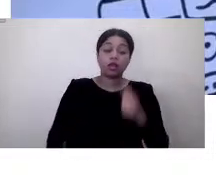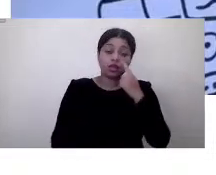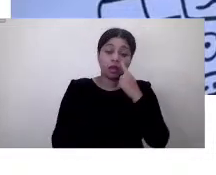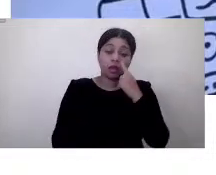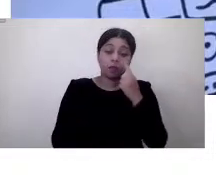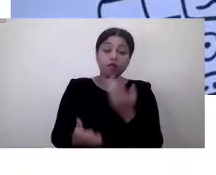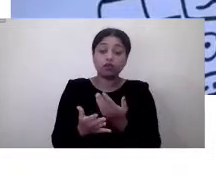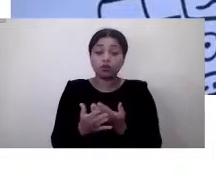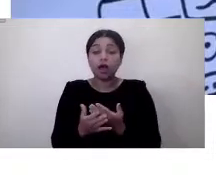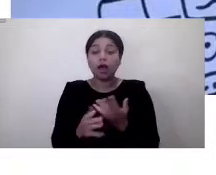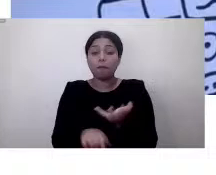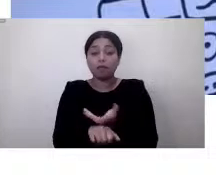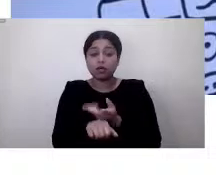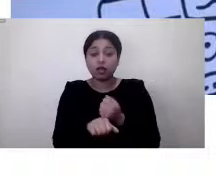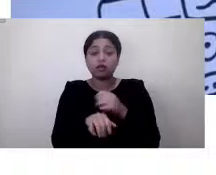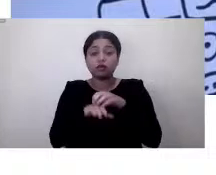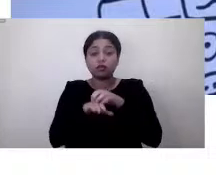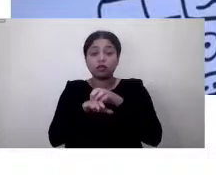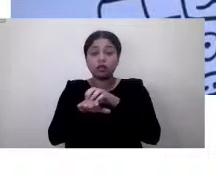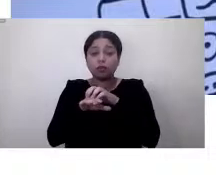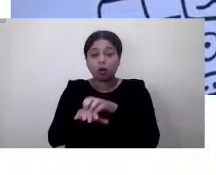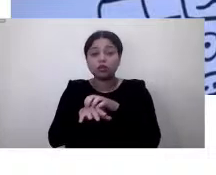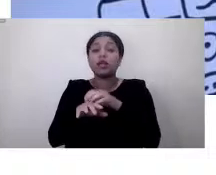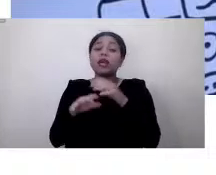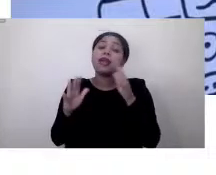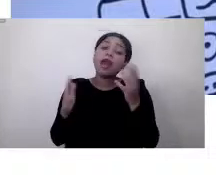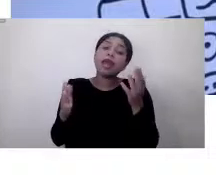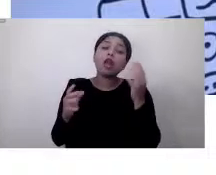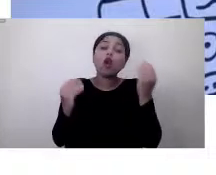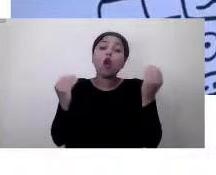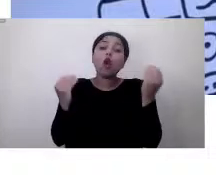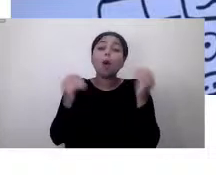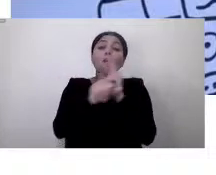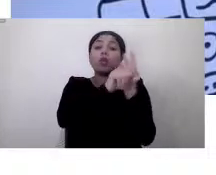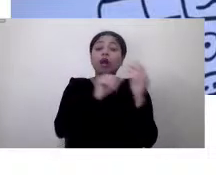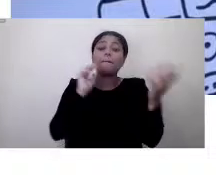the environment when we use means of transport.